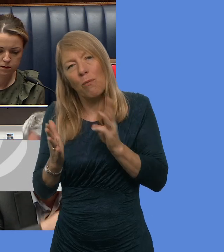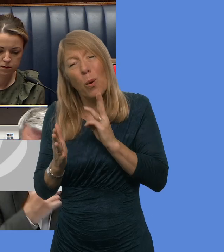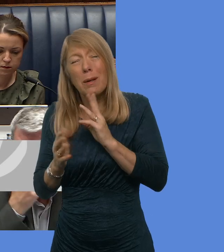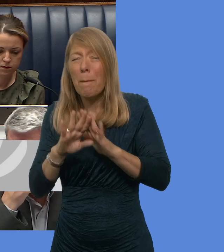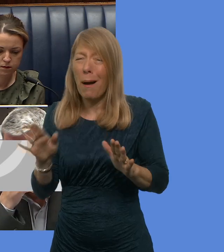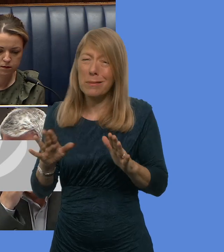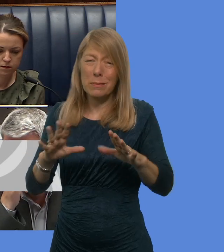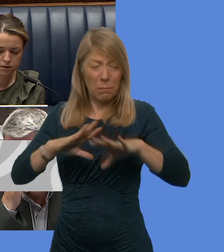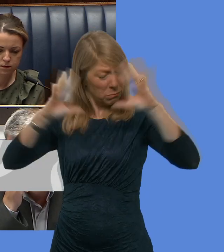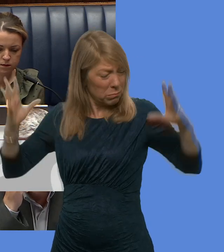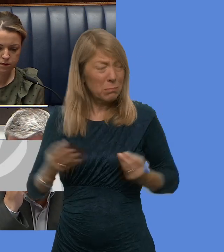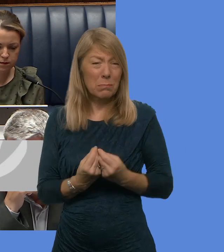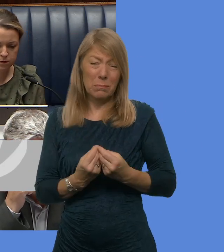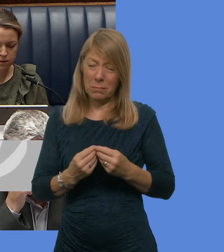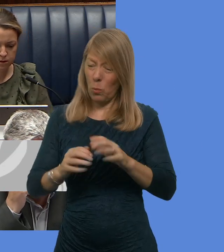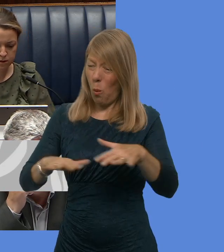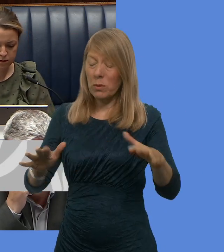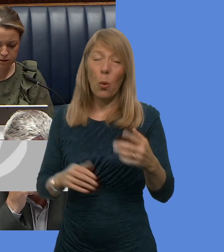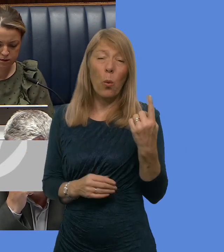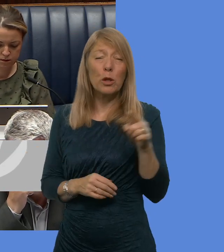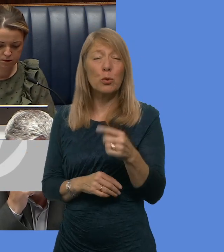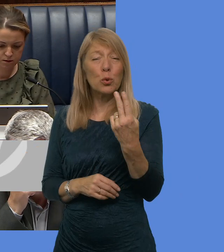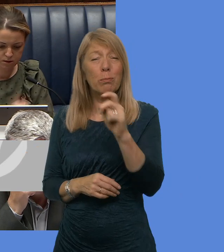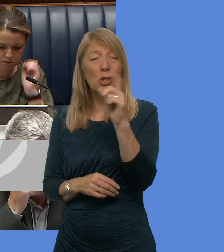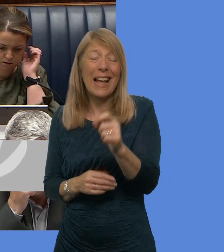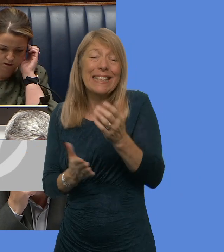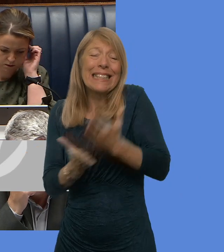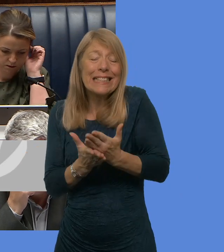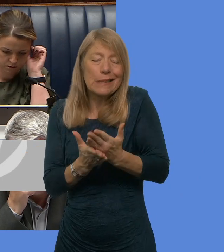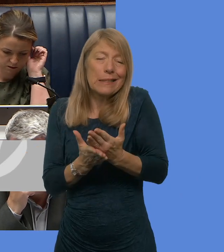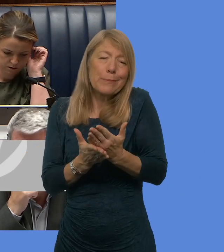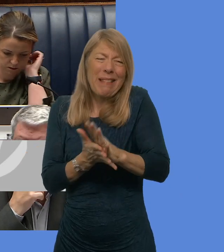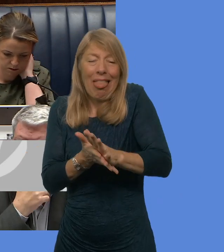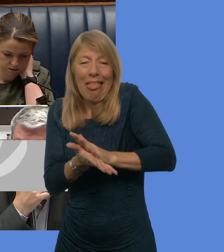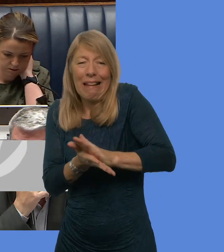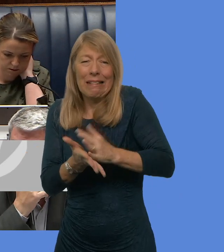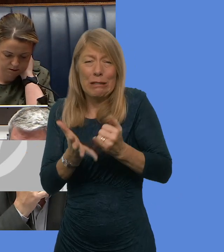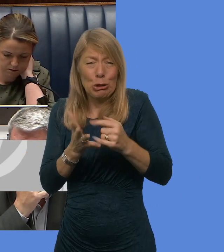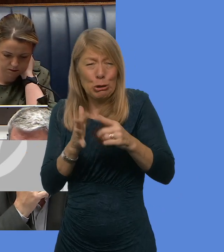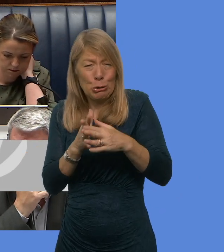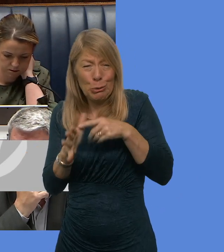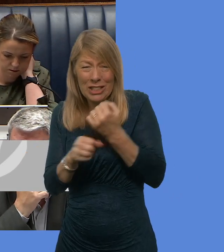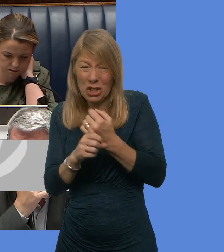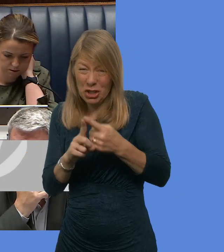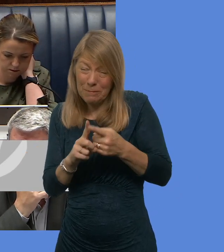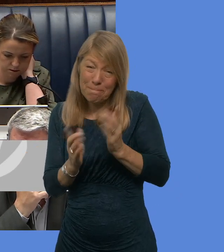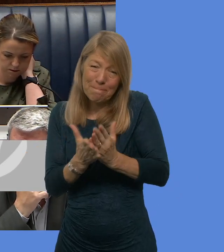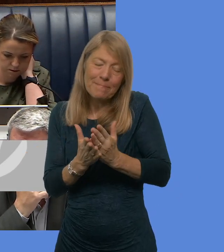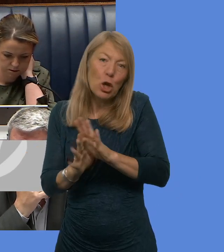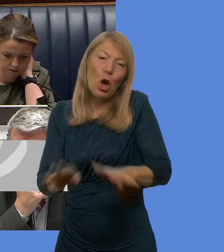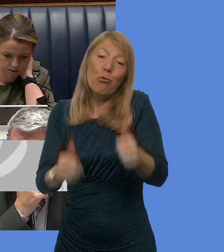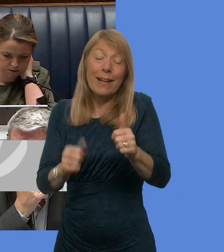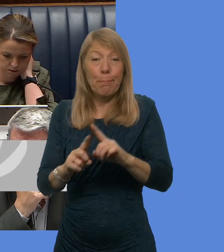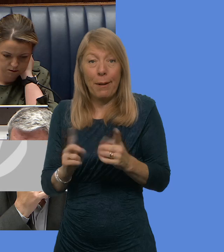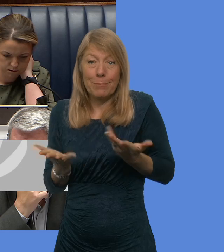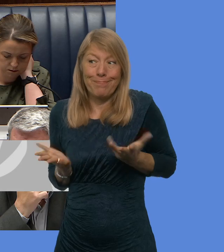2% of raw sewage, which is not ideal. I'm not suggesting it's ideal, but it's 1% to 2% of raw sewage being released into